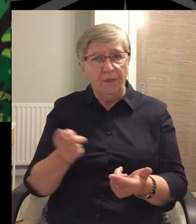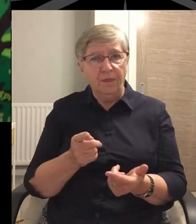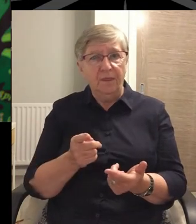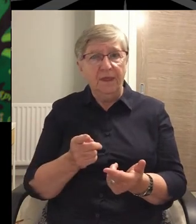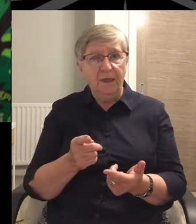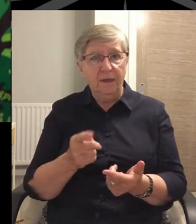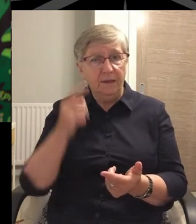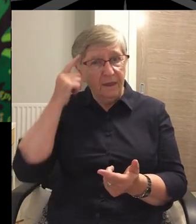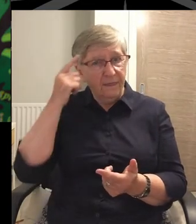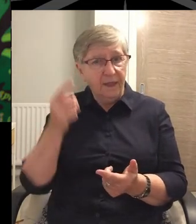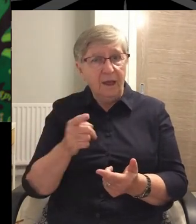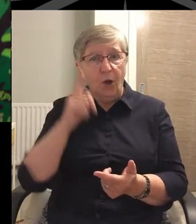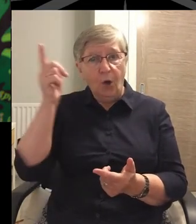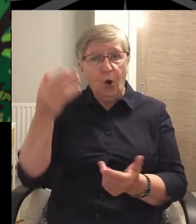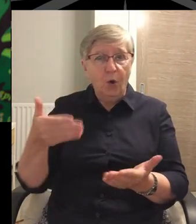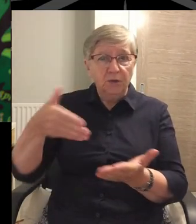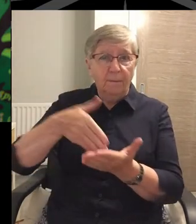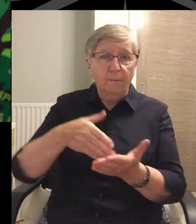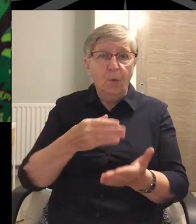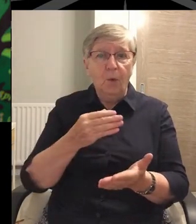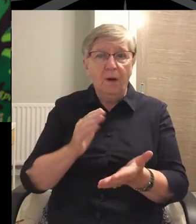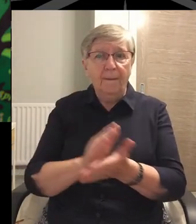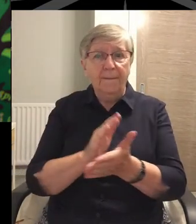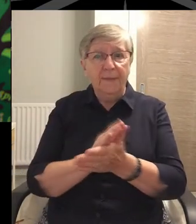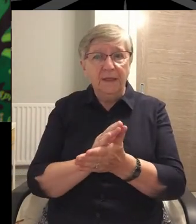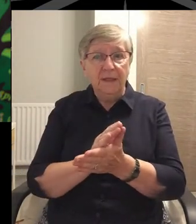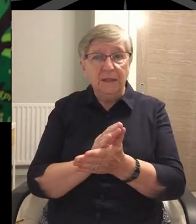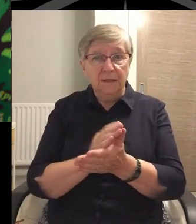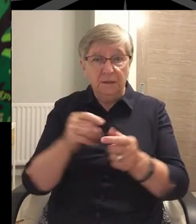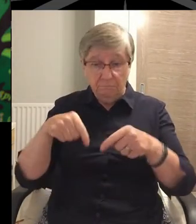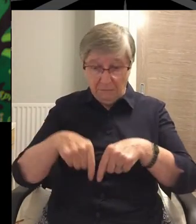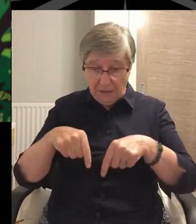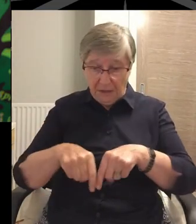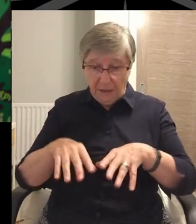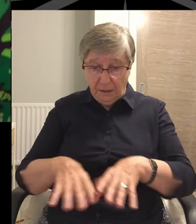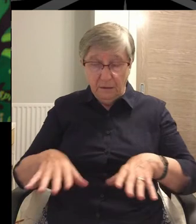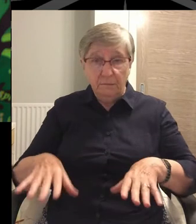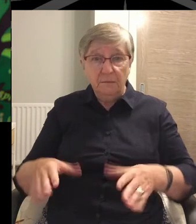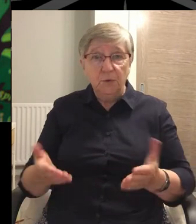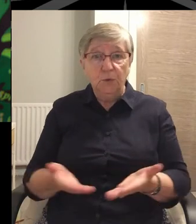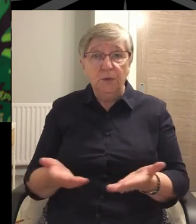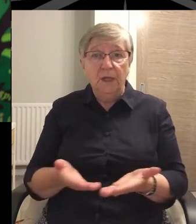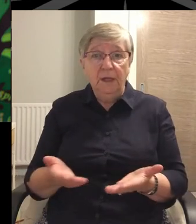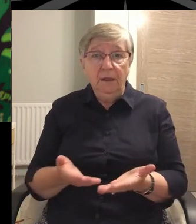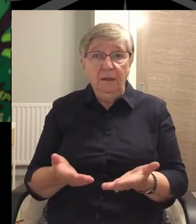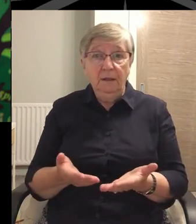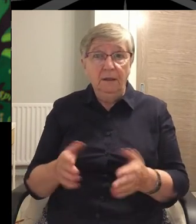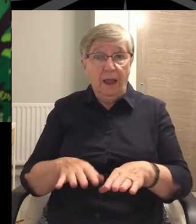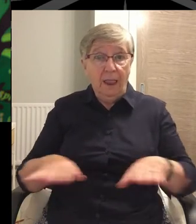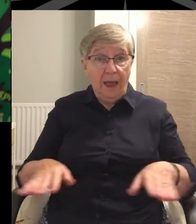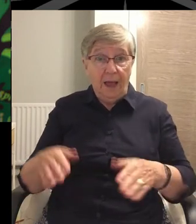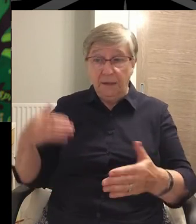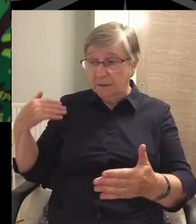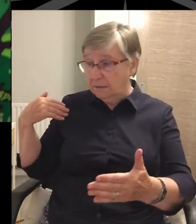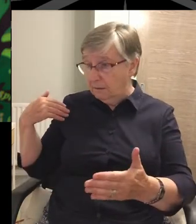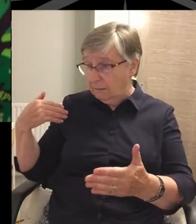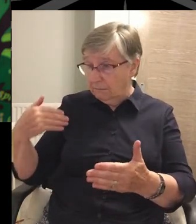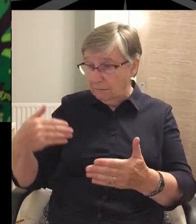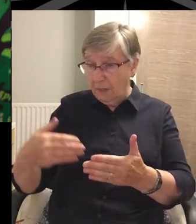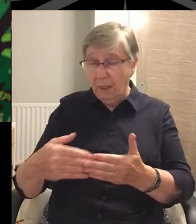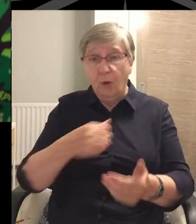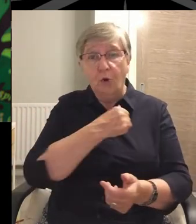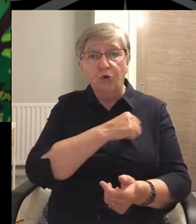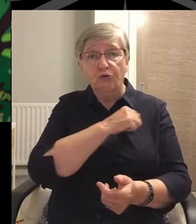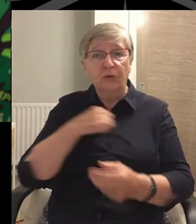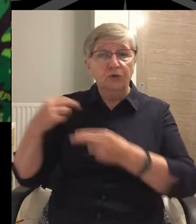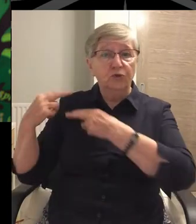Now, do you suppose that God is any more pleased with the church in lands like ours? Lands that have